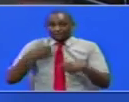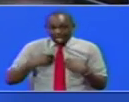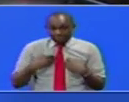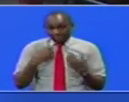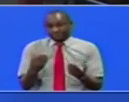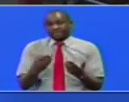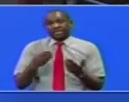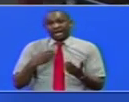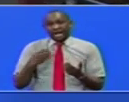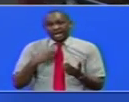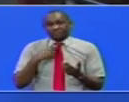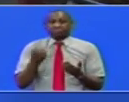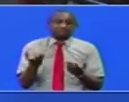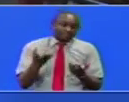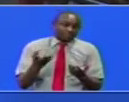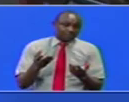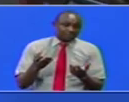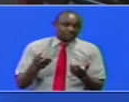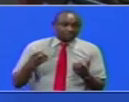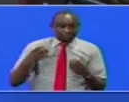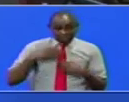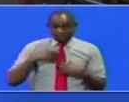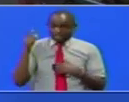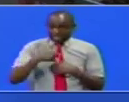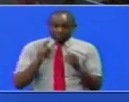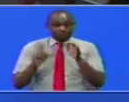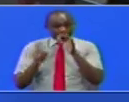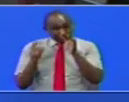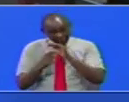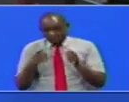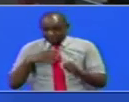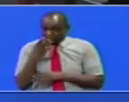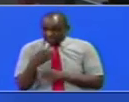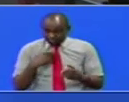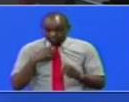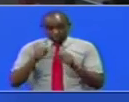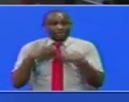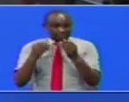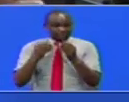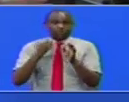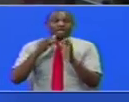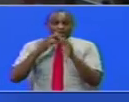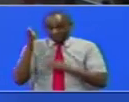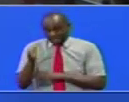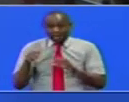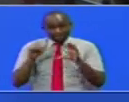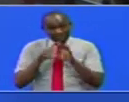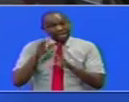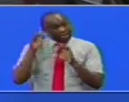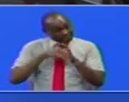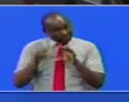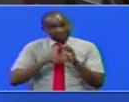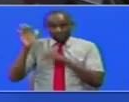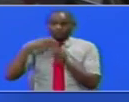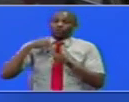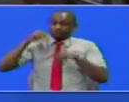dissenting view, and the dissenters are allowed to come up with a minority report, which is also presented to the House. Then members of Parliament will have